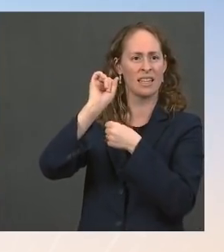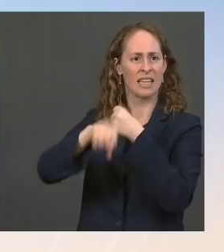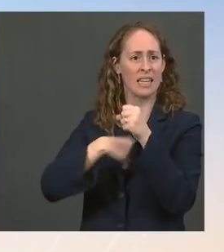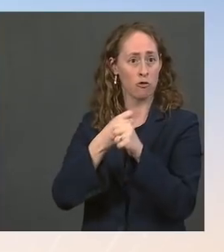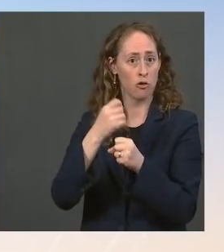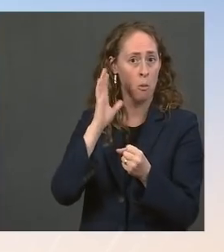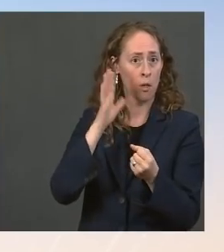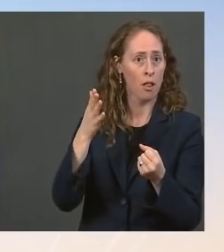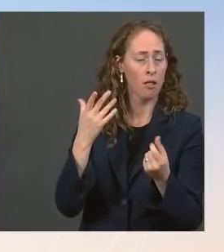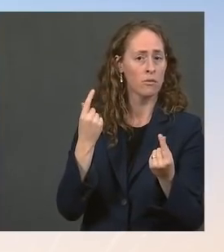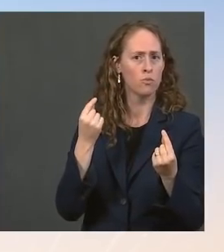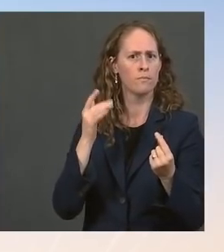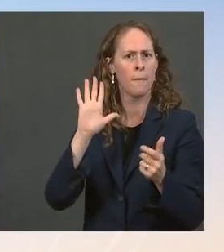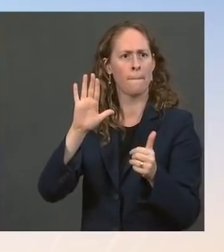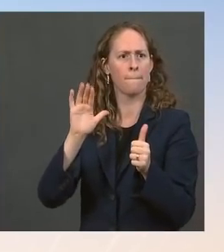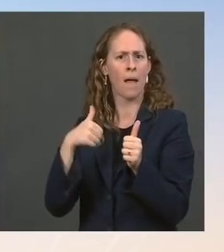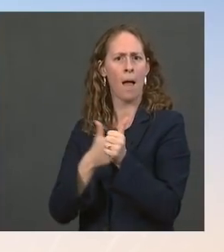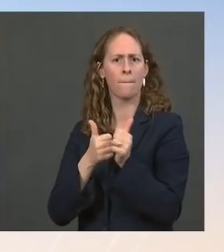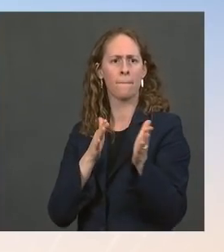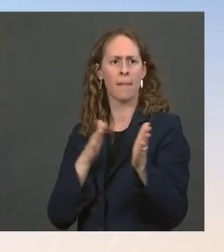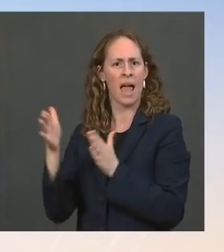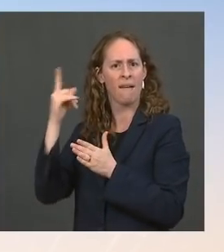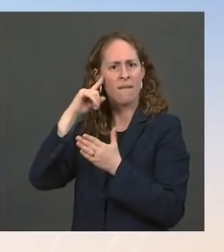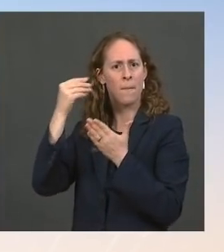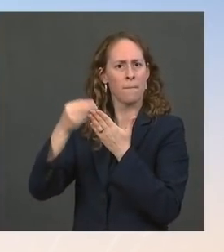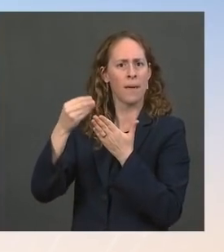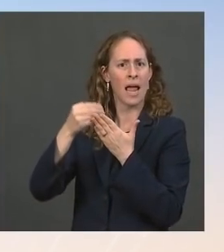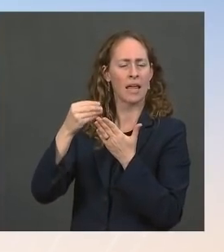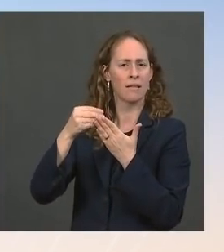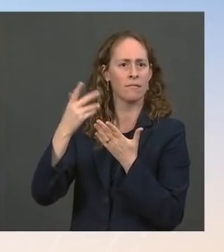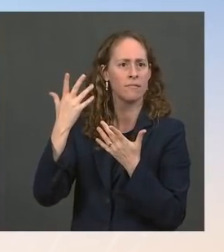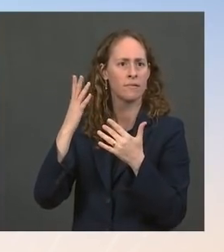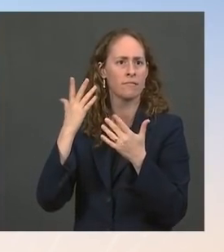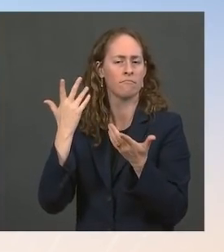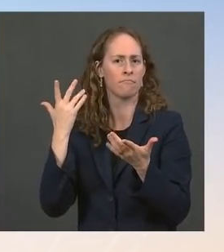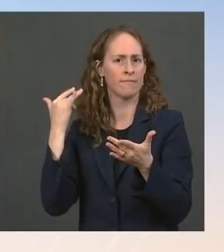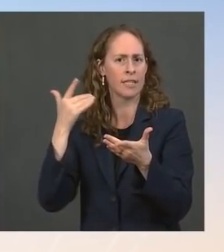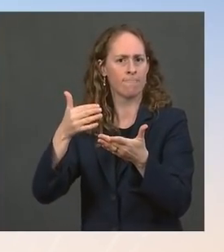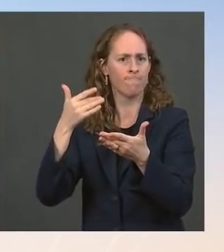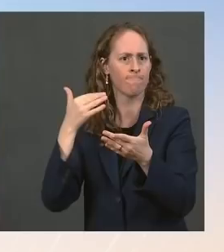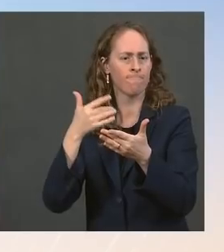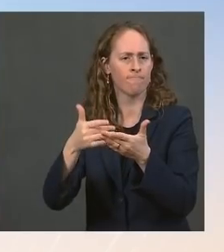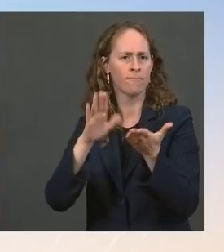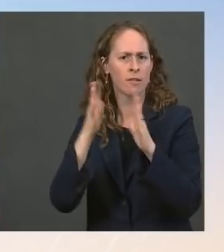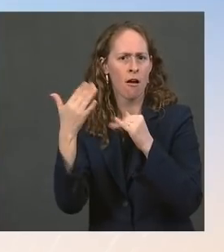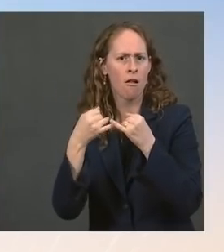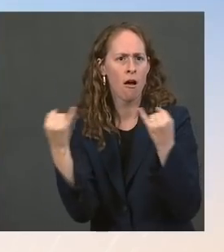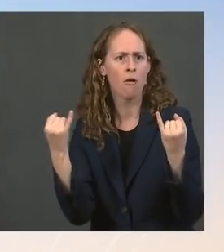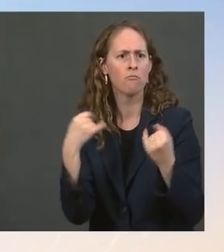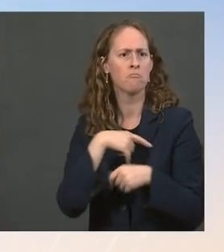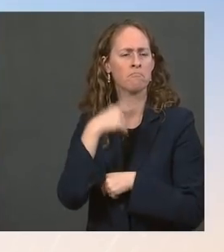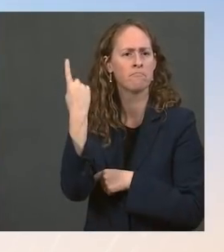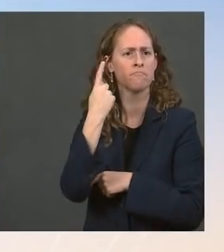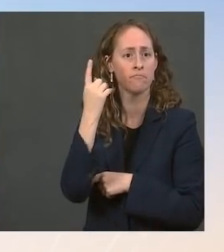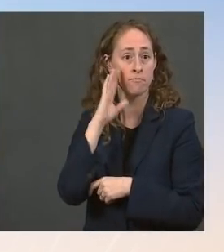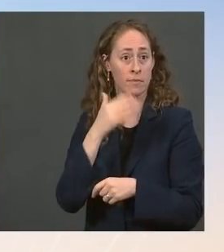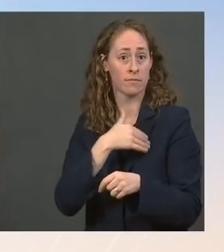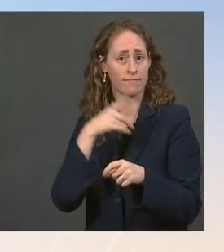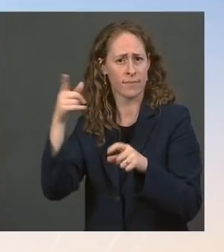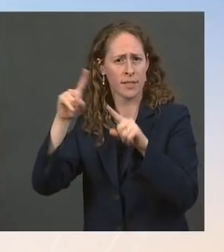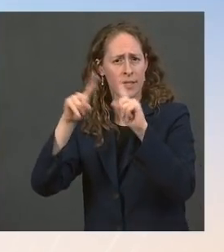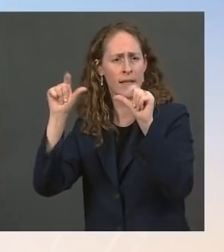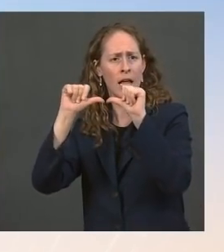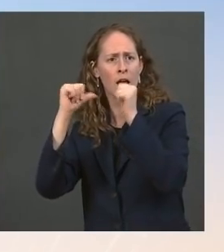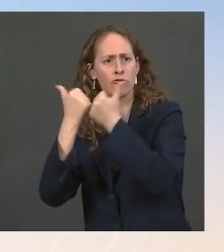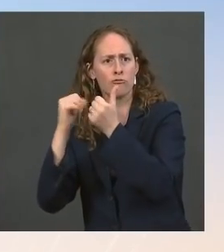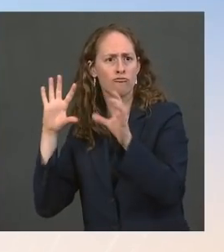plans for a funding lapse. I want to ask specifically about agencies within HHS, the CDC and the FDA.